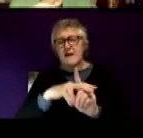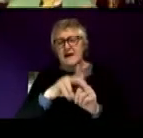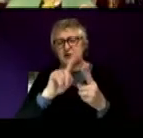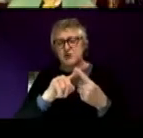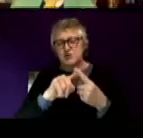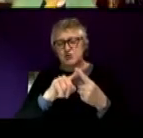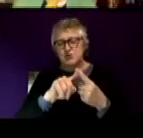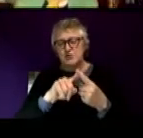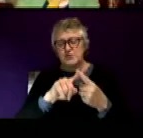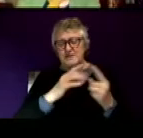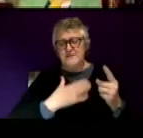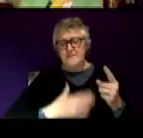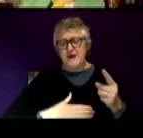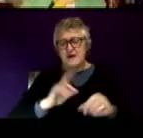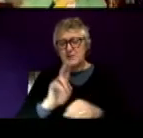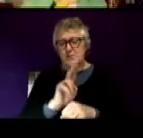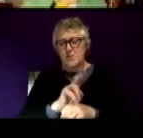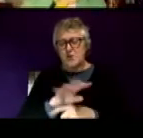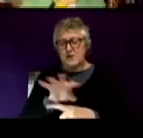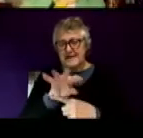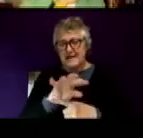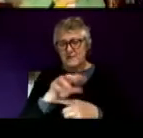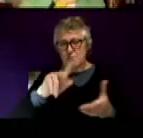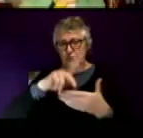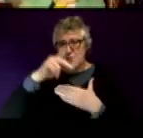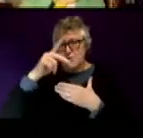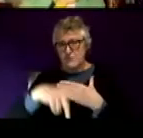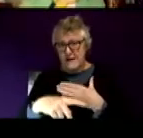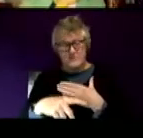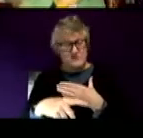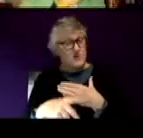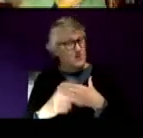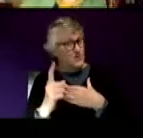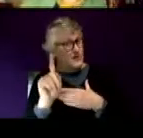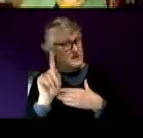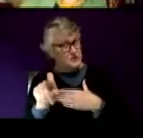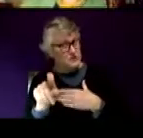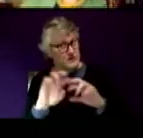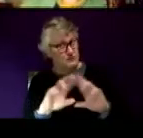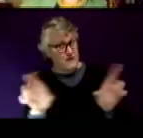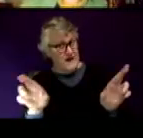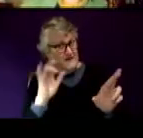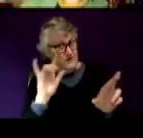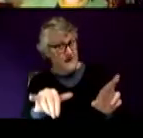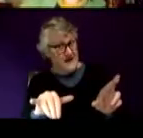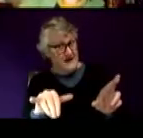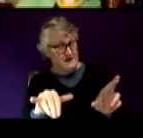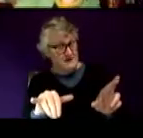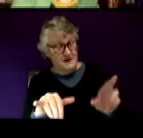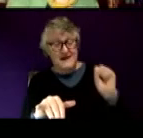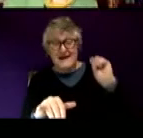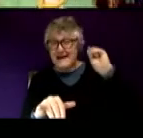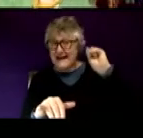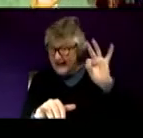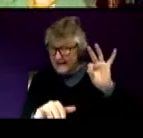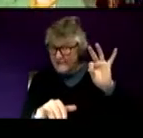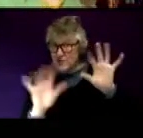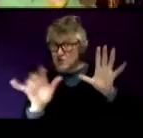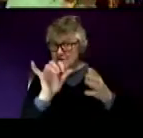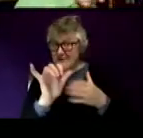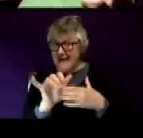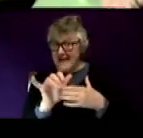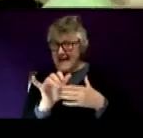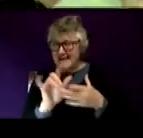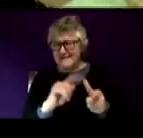camera program. And so we should be ready for that. And if we're doing that, it really makes more sense to do it from more than one